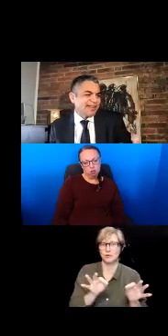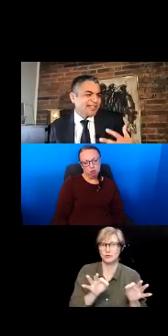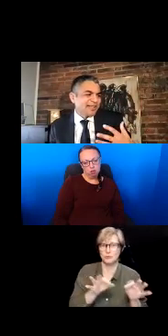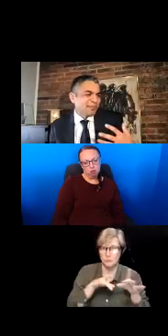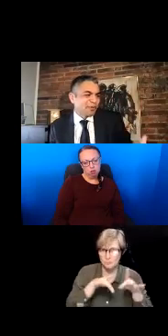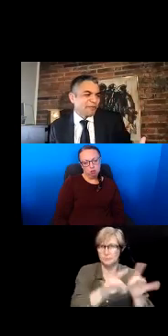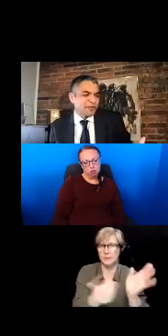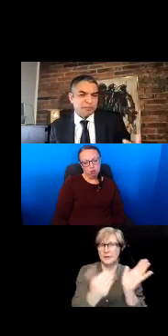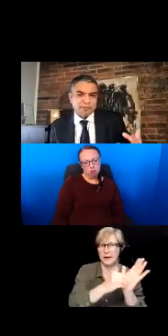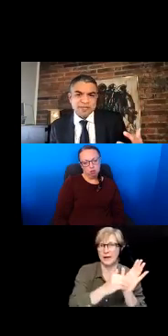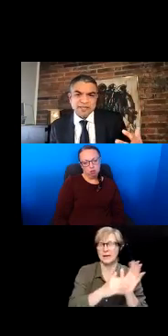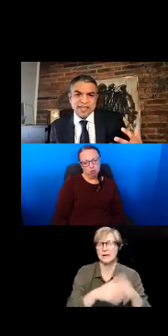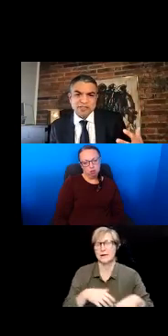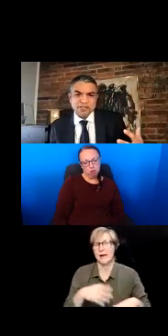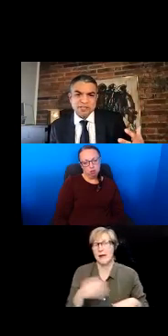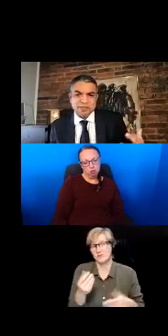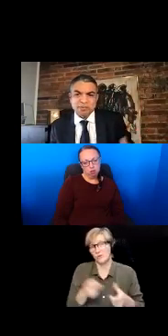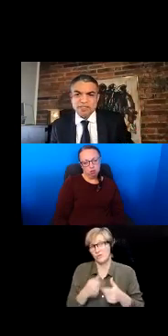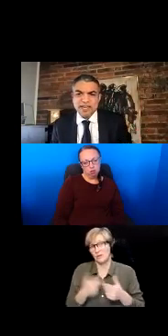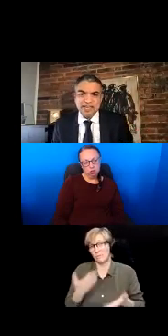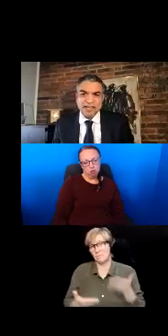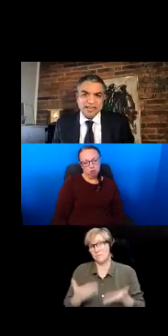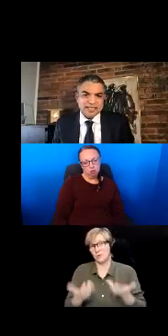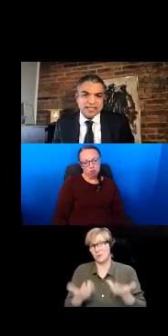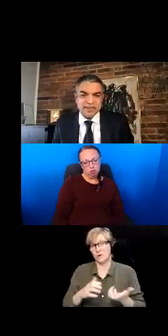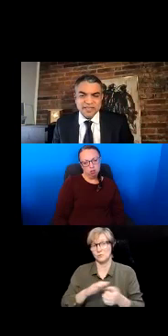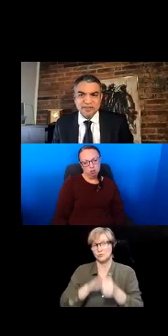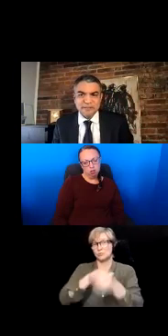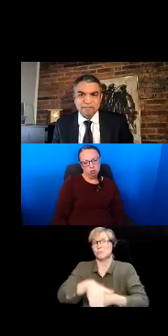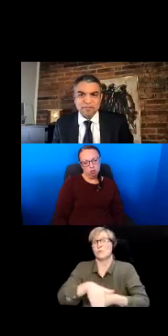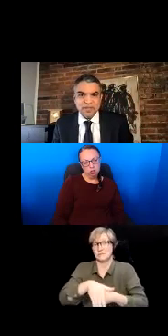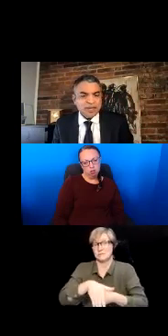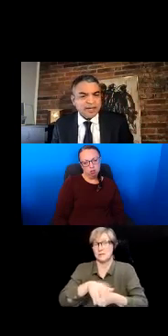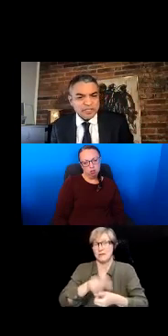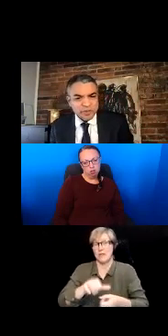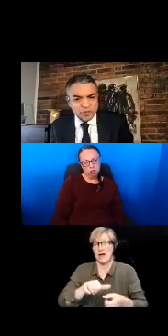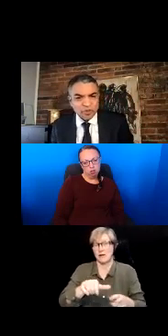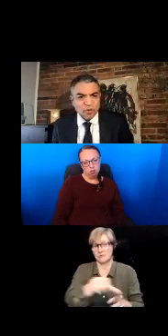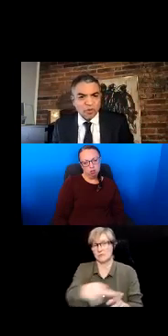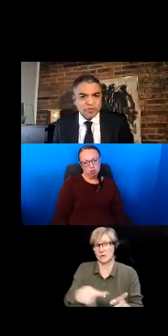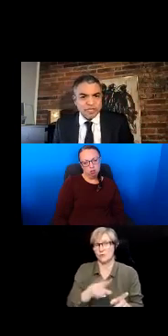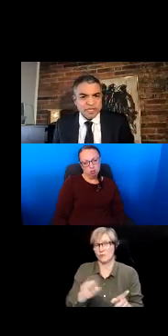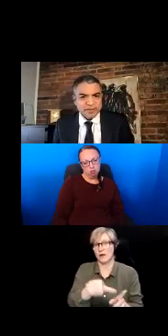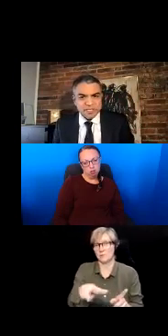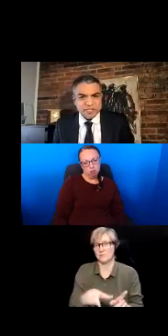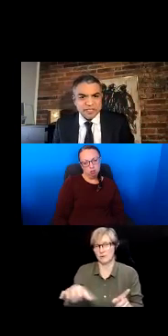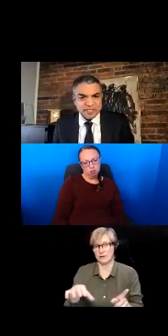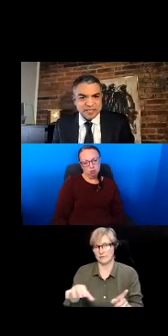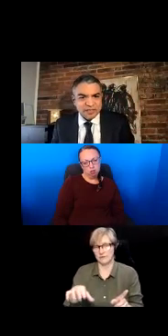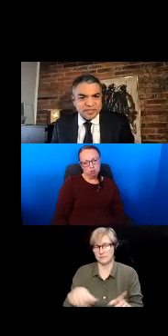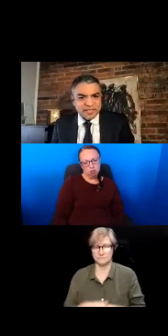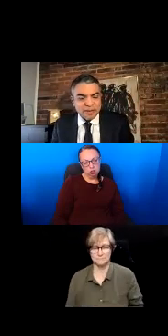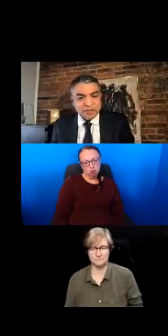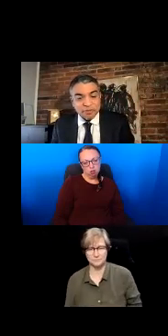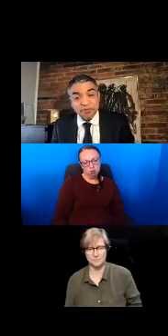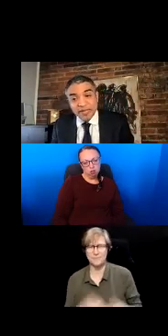path to improving function might be to actually suppress that excessive activity. And I just want to show you an old imaging study. It's a